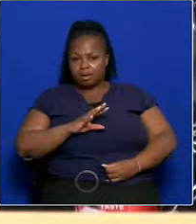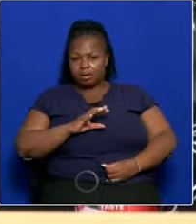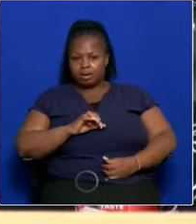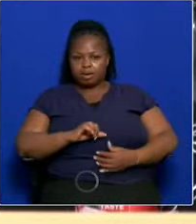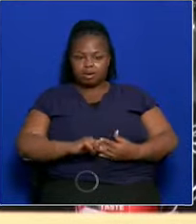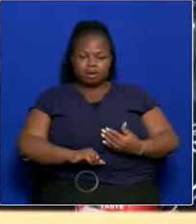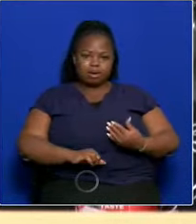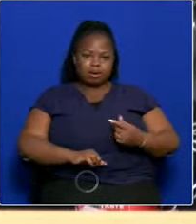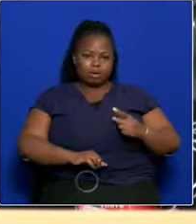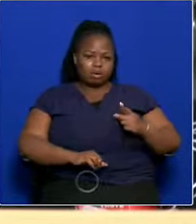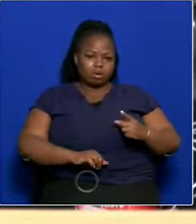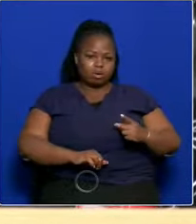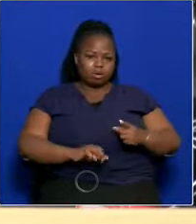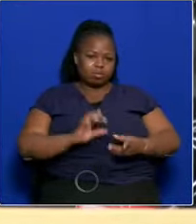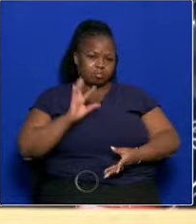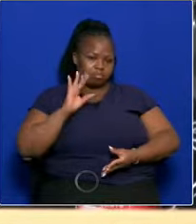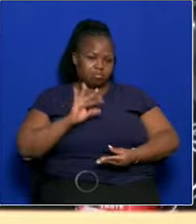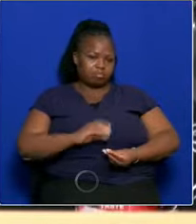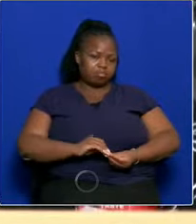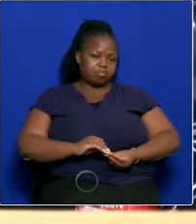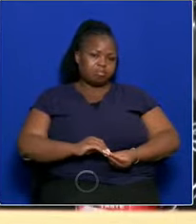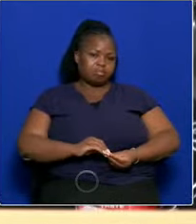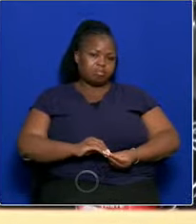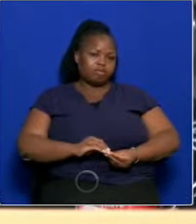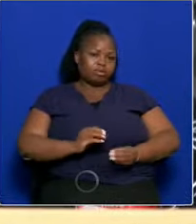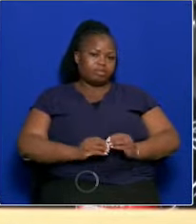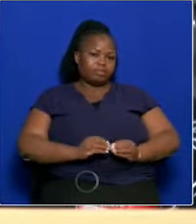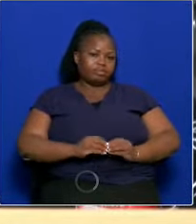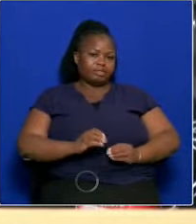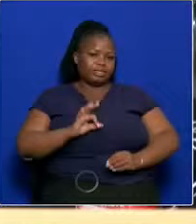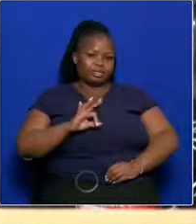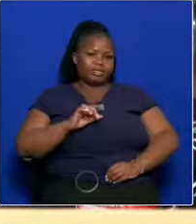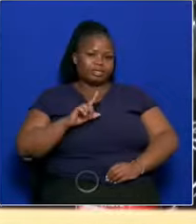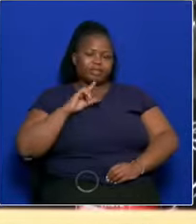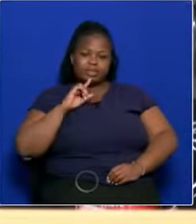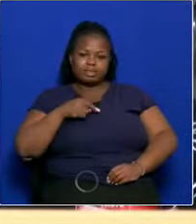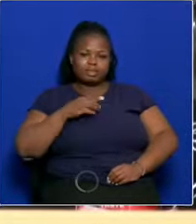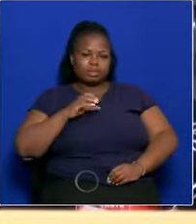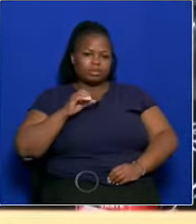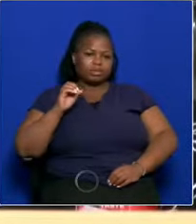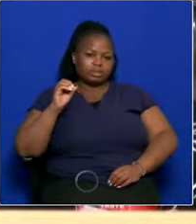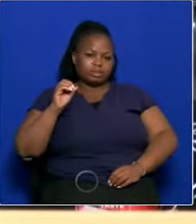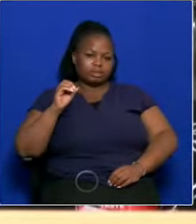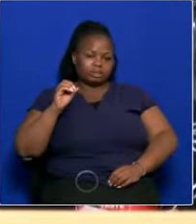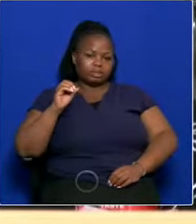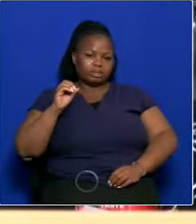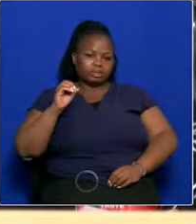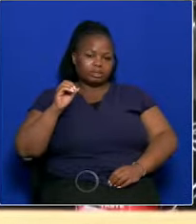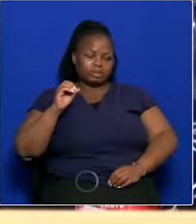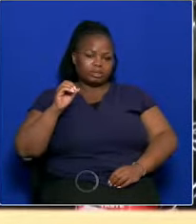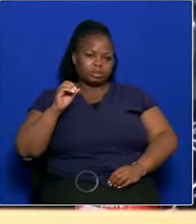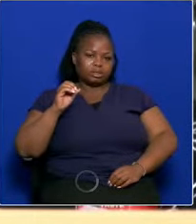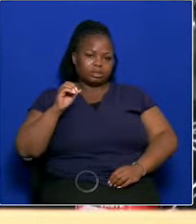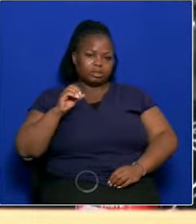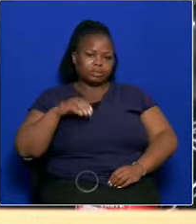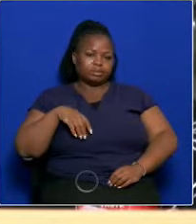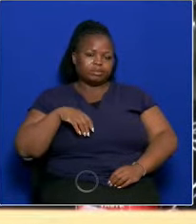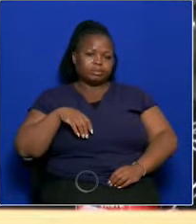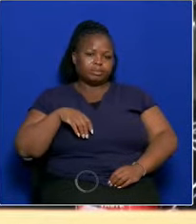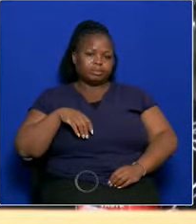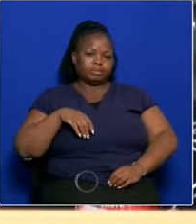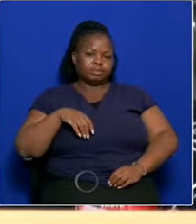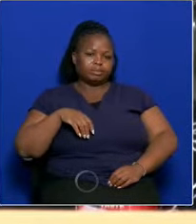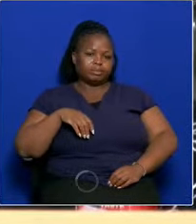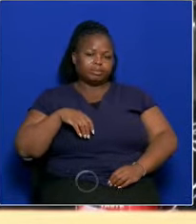the total amount covered for the repairs was 37,000, was approximately 37,000. Yes. And then